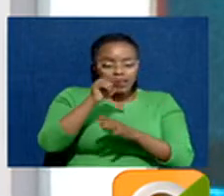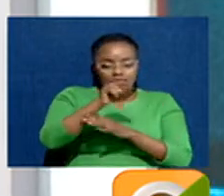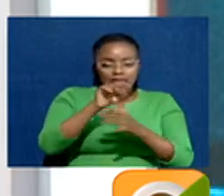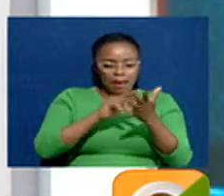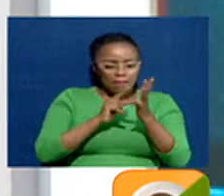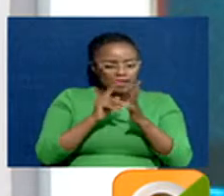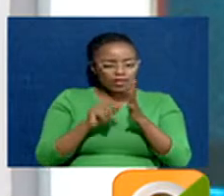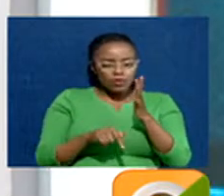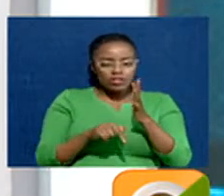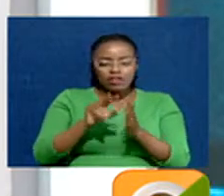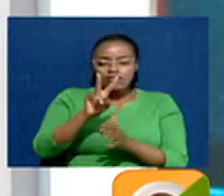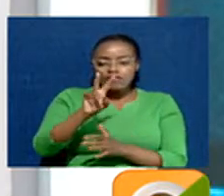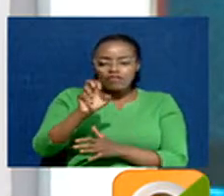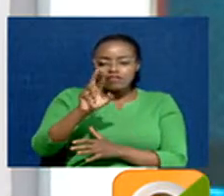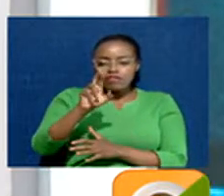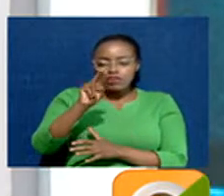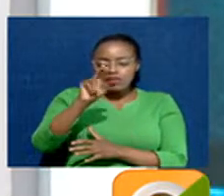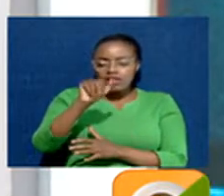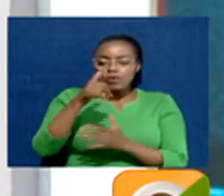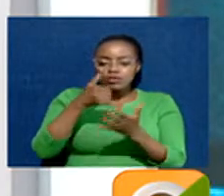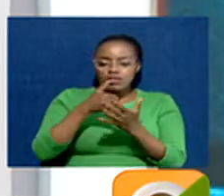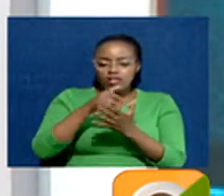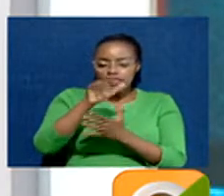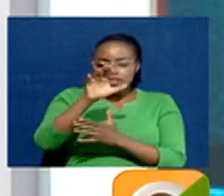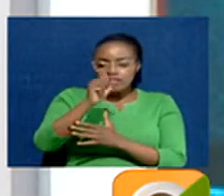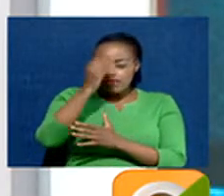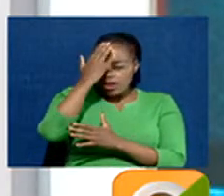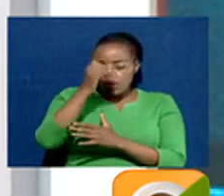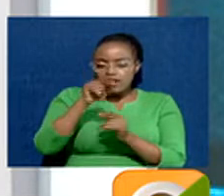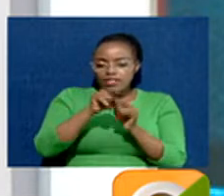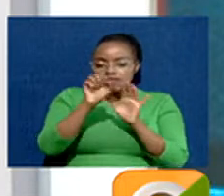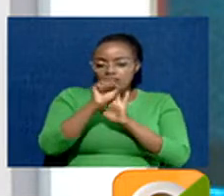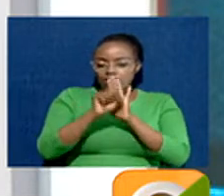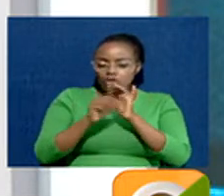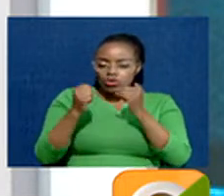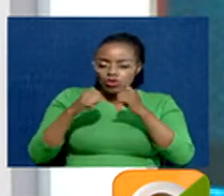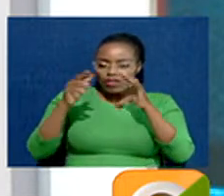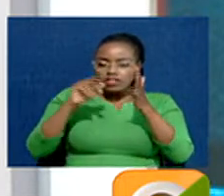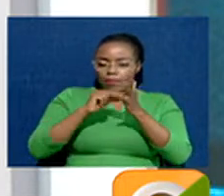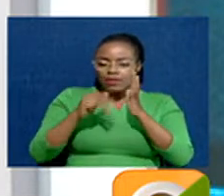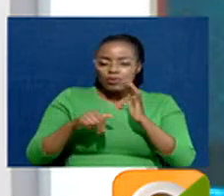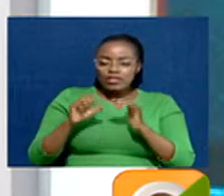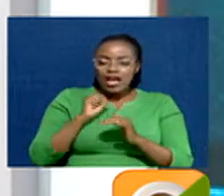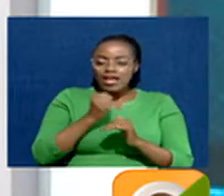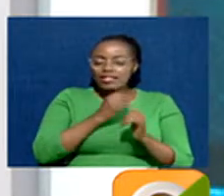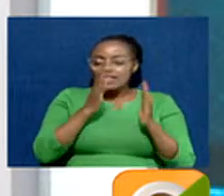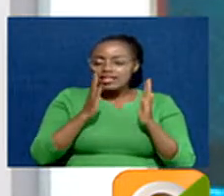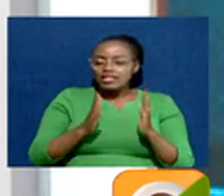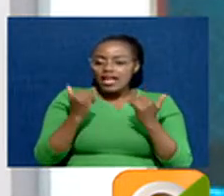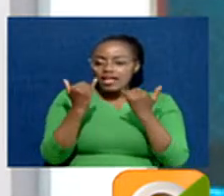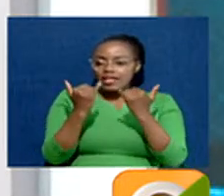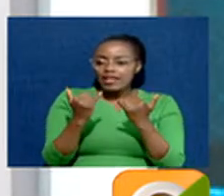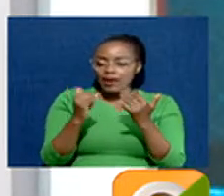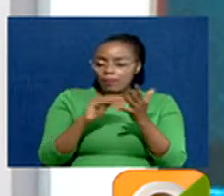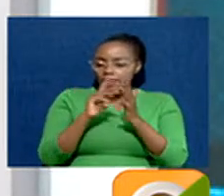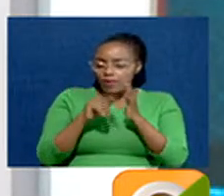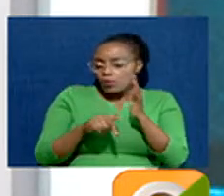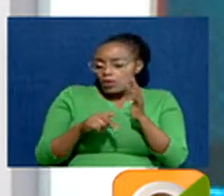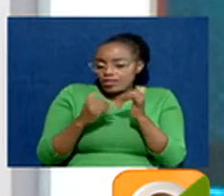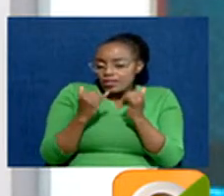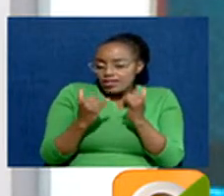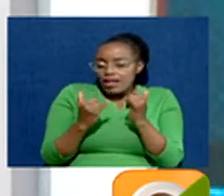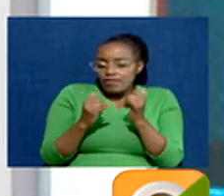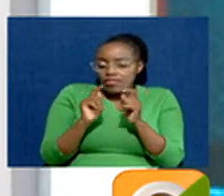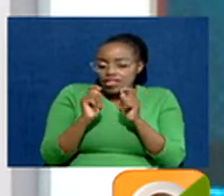obviously, Veronica Maina could not sit in cabinet because she's also a state officer, knowing that she's a senator now. So does it mean